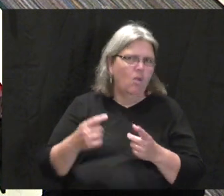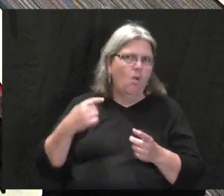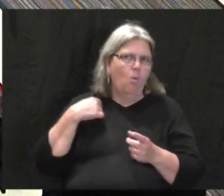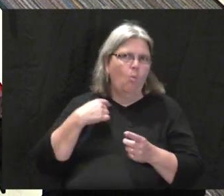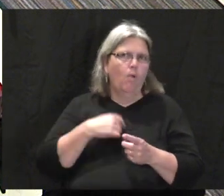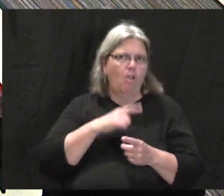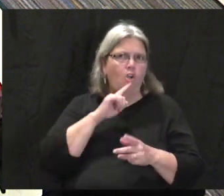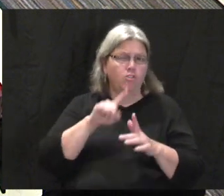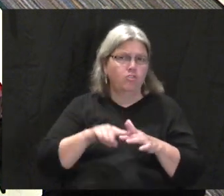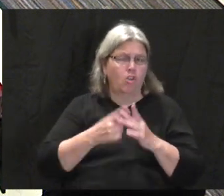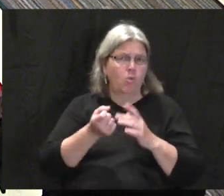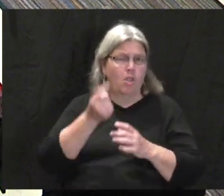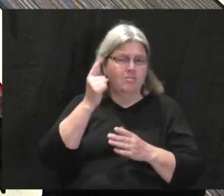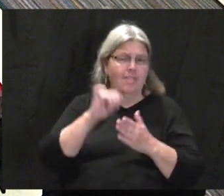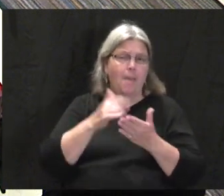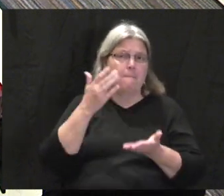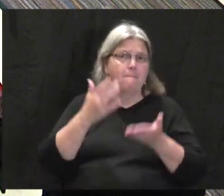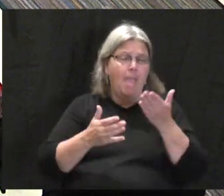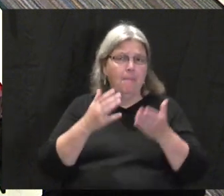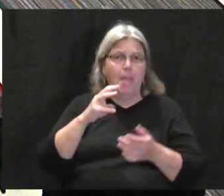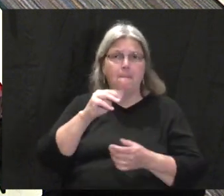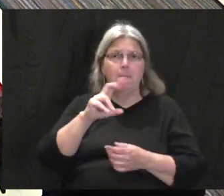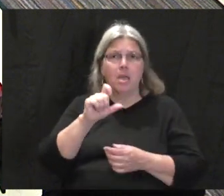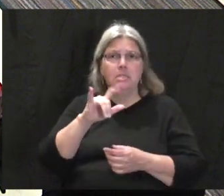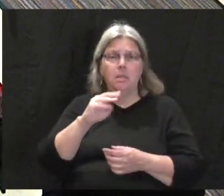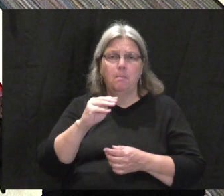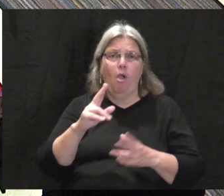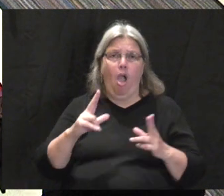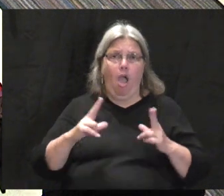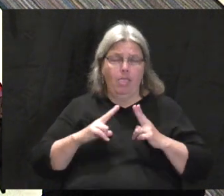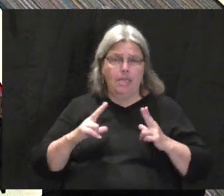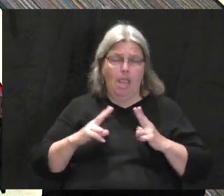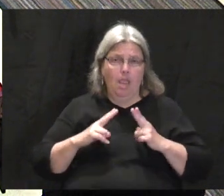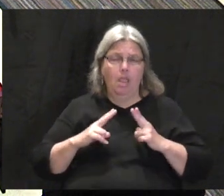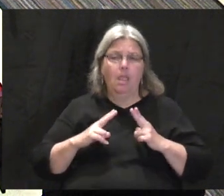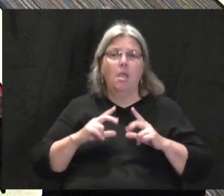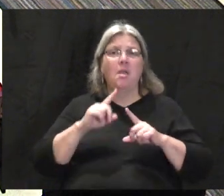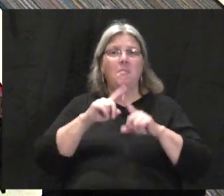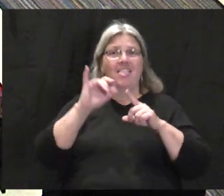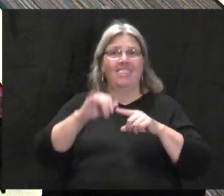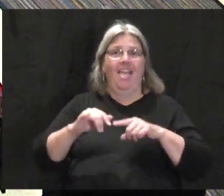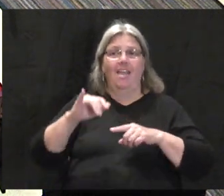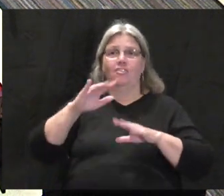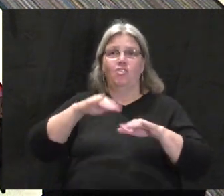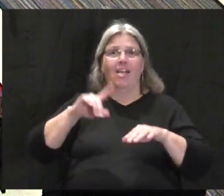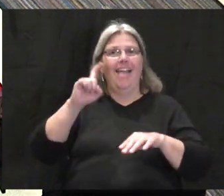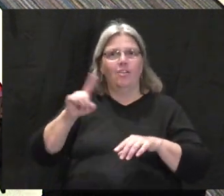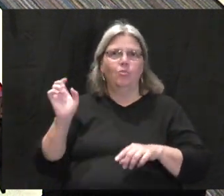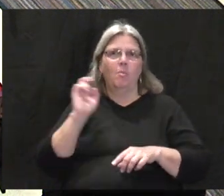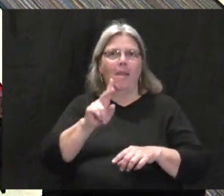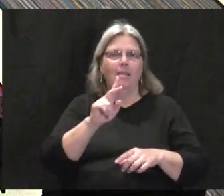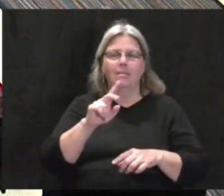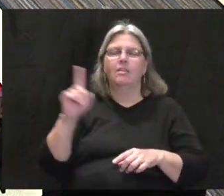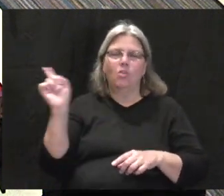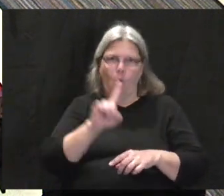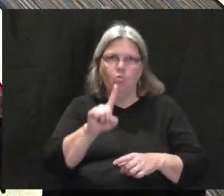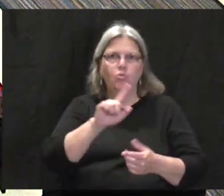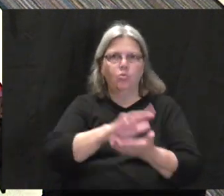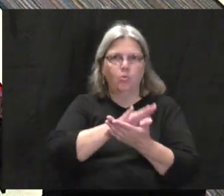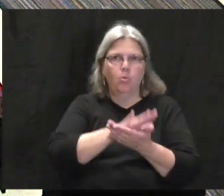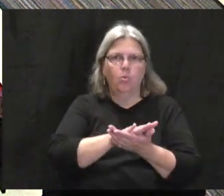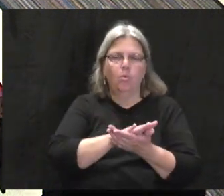very excited to share that, and because she's excited or he's excited, he gets a little hyper and gets in trouble. So